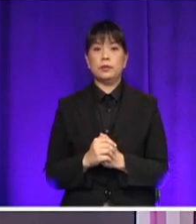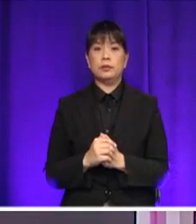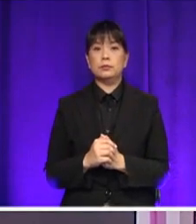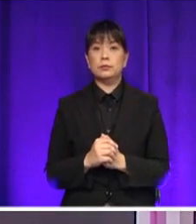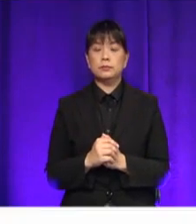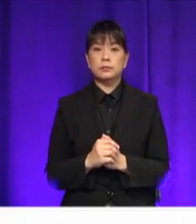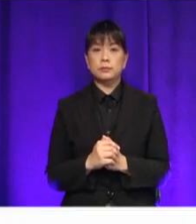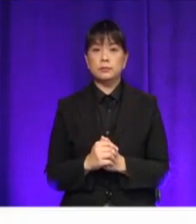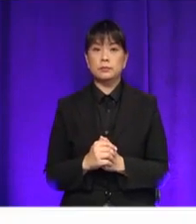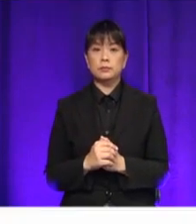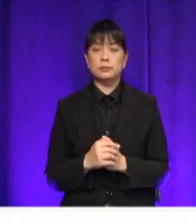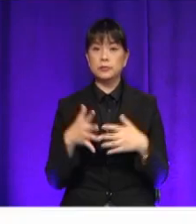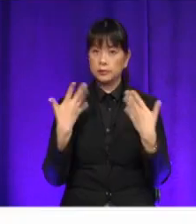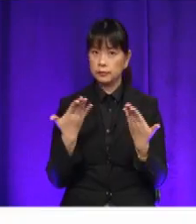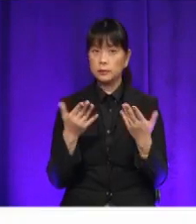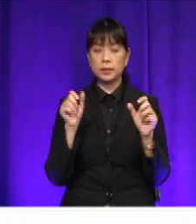two?